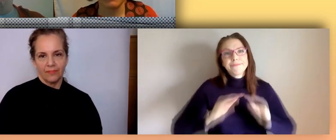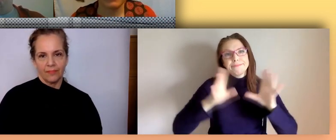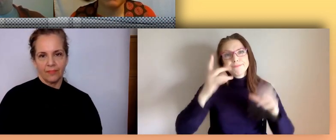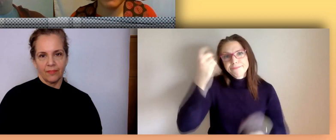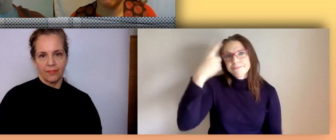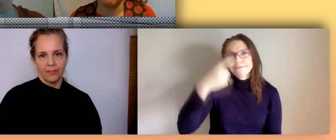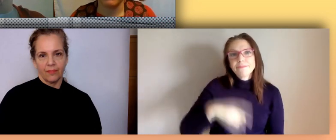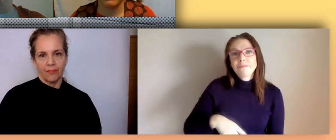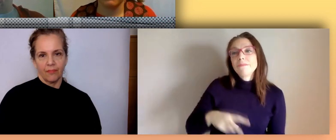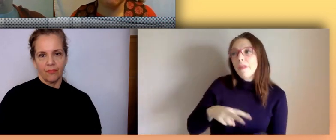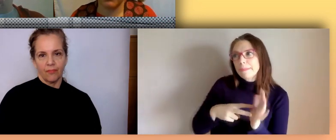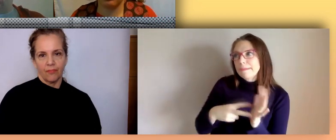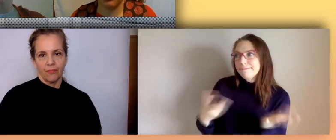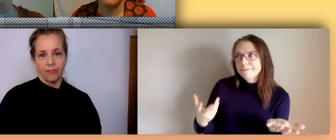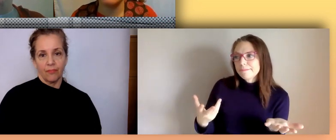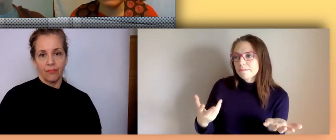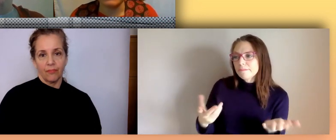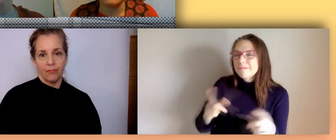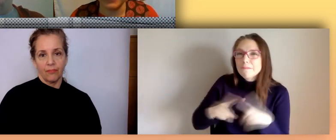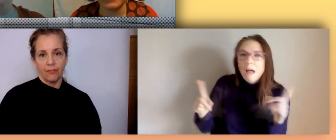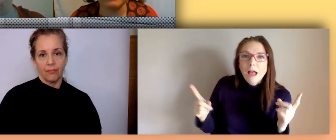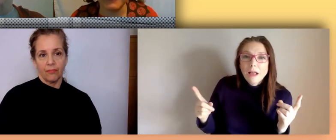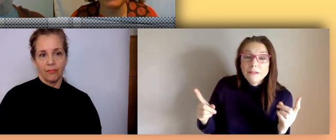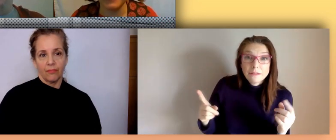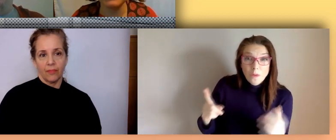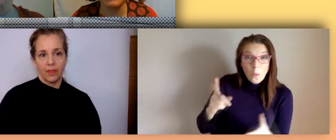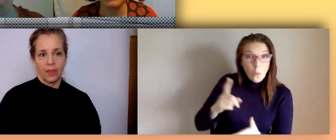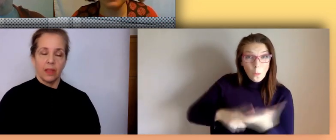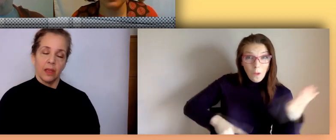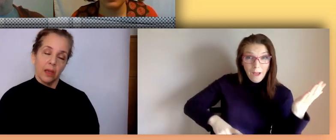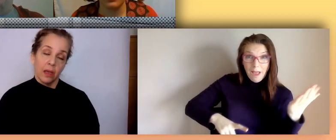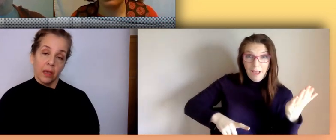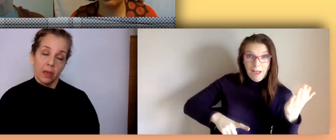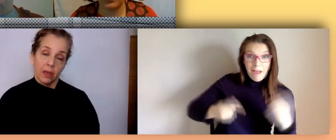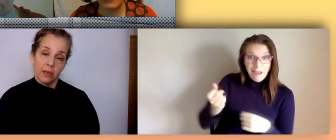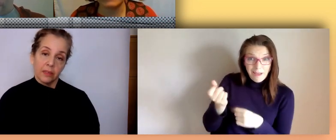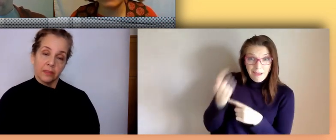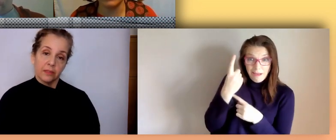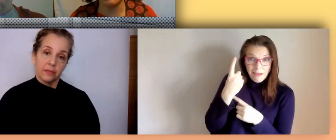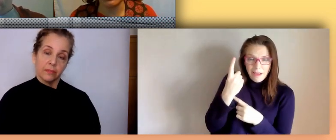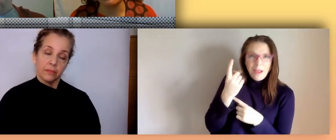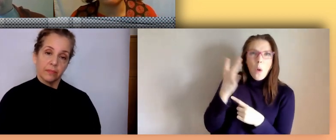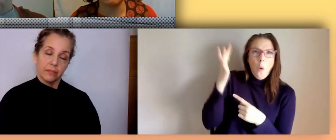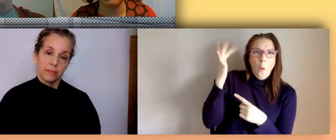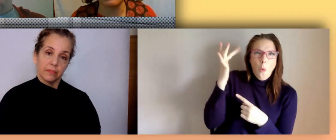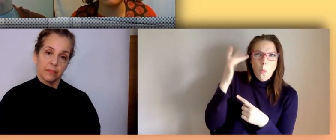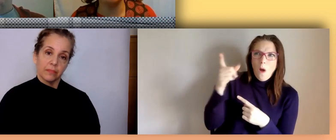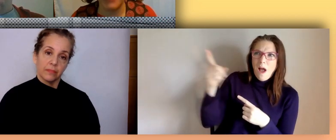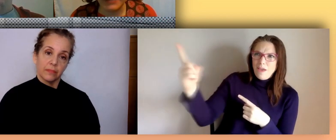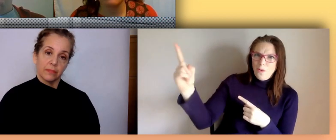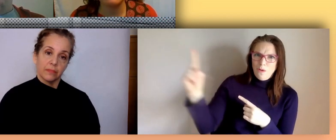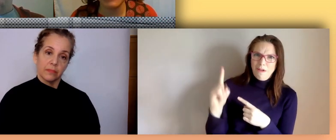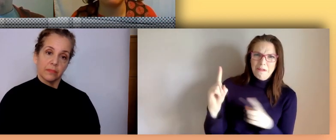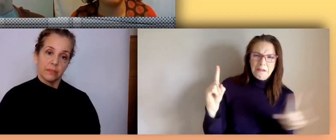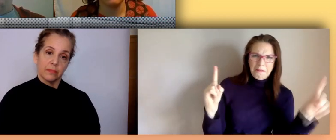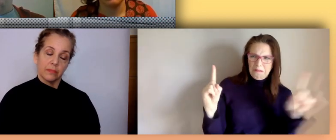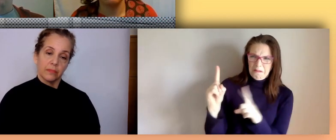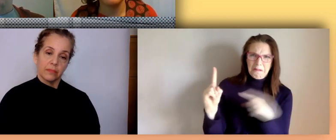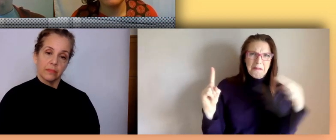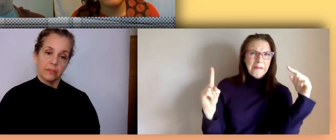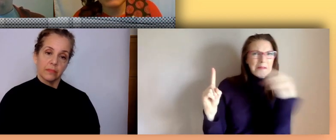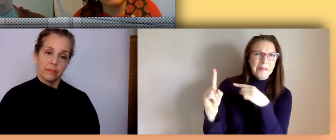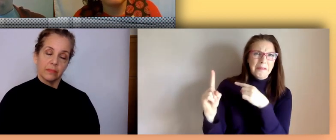sense. I mean, but what doesn't make sense? Why on earth would you pair me